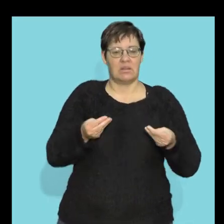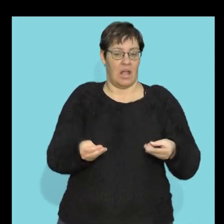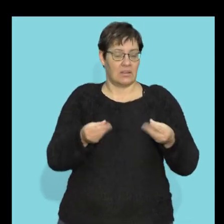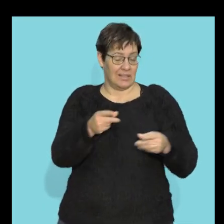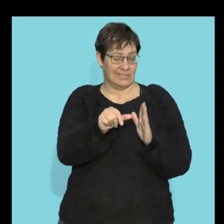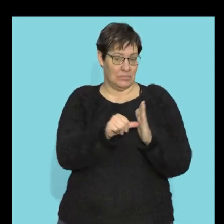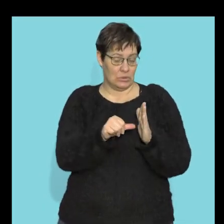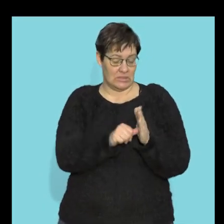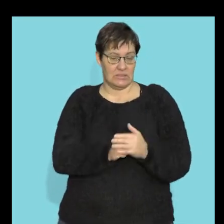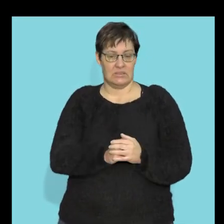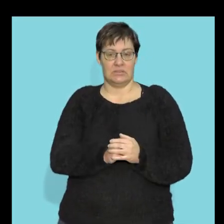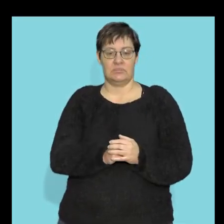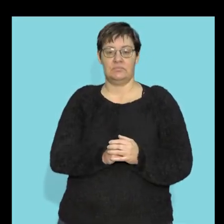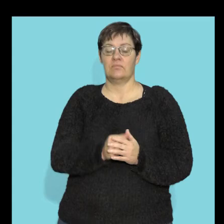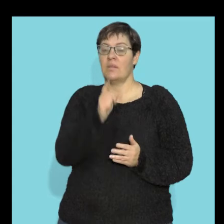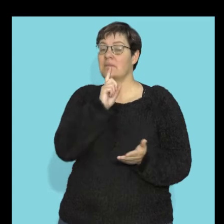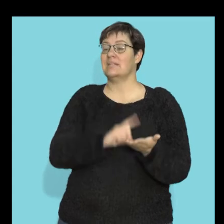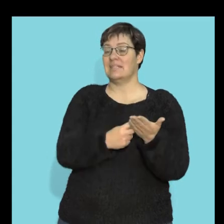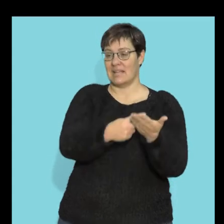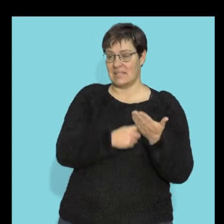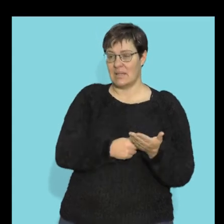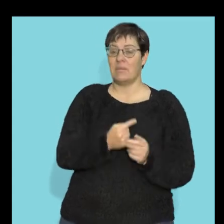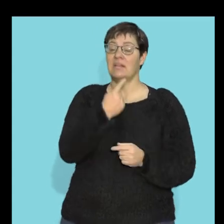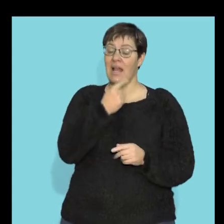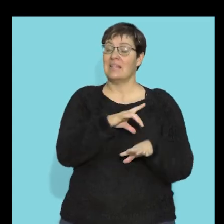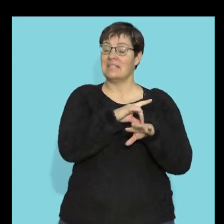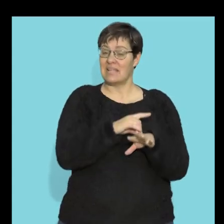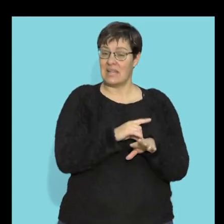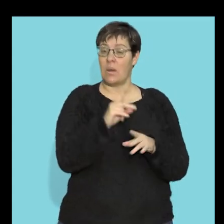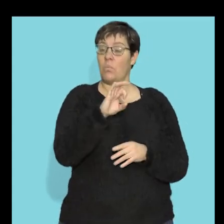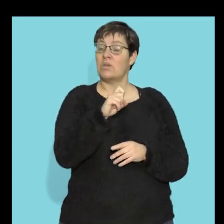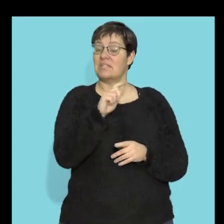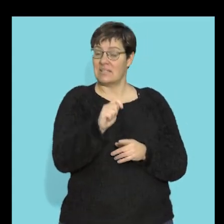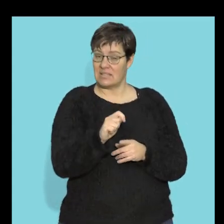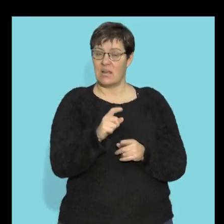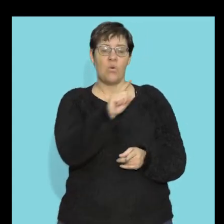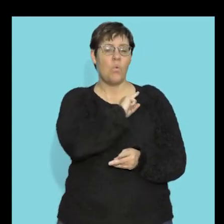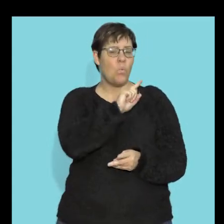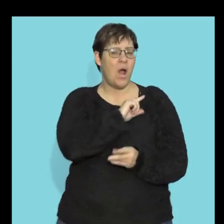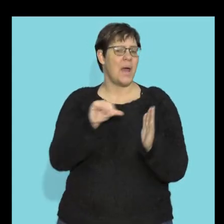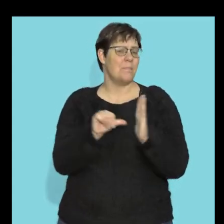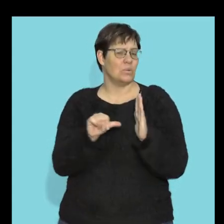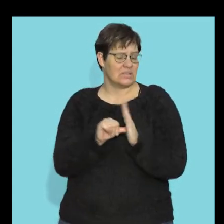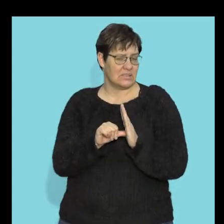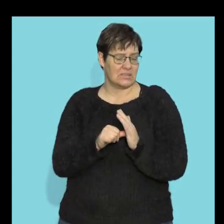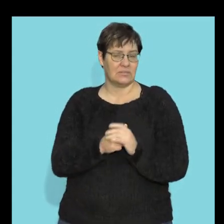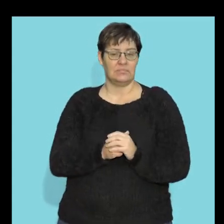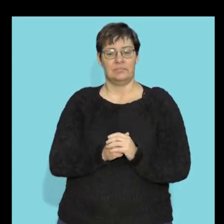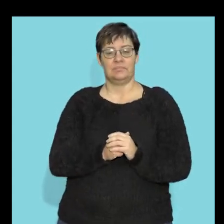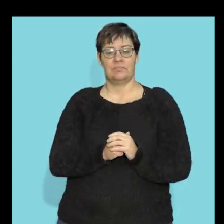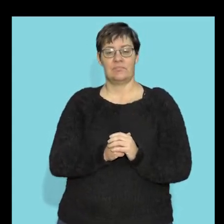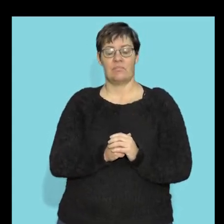important. And when I say discuss, you must tell me the skin is moist for 1 mark. And why is that important? And that is